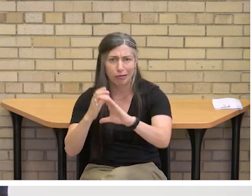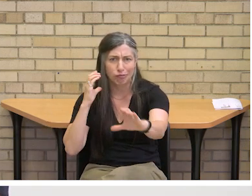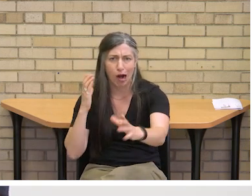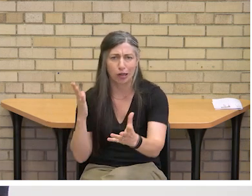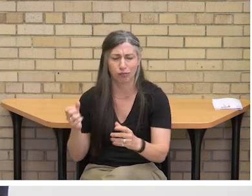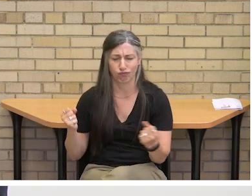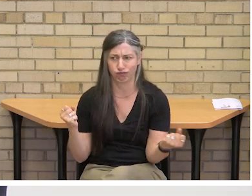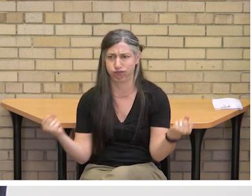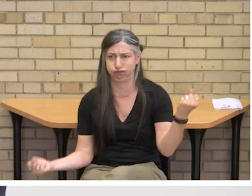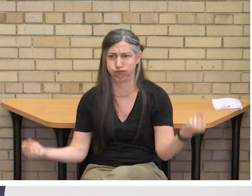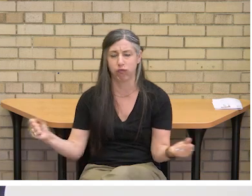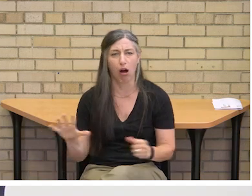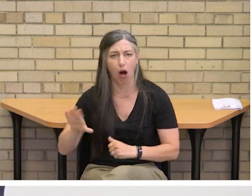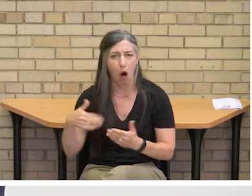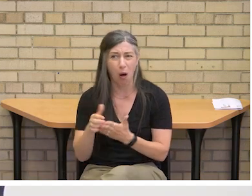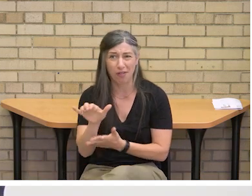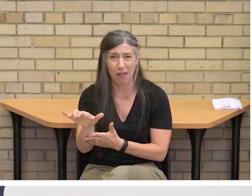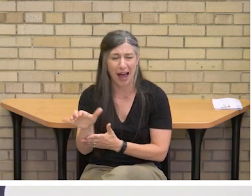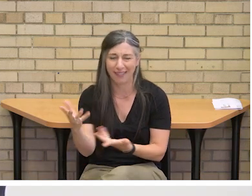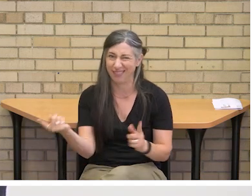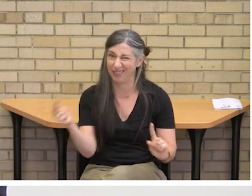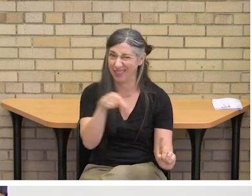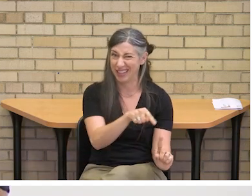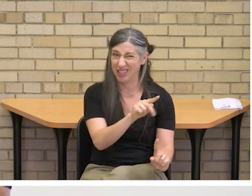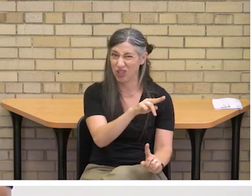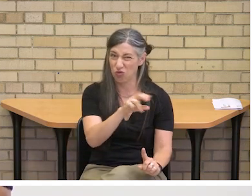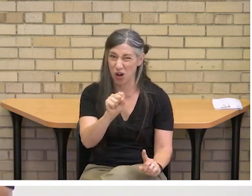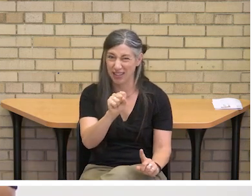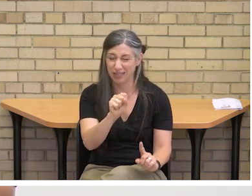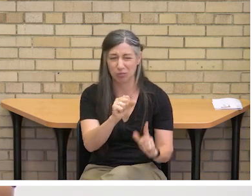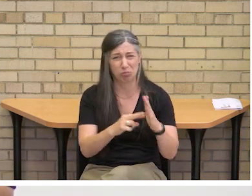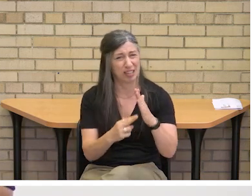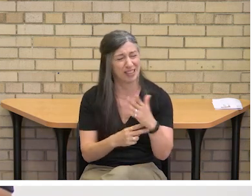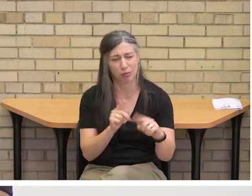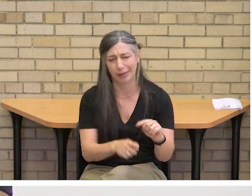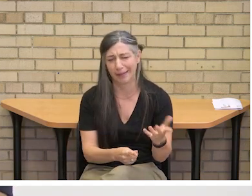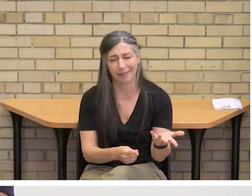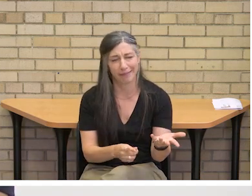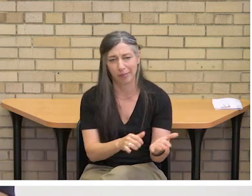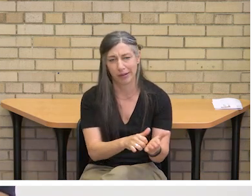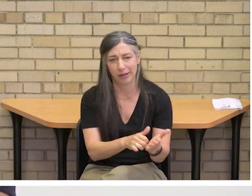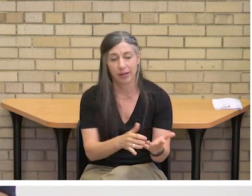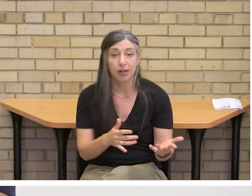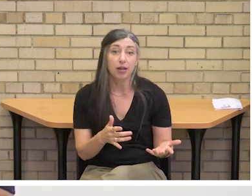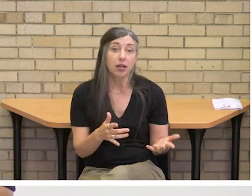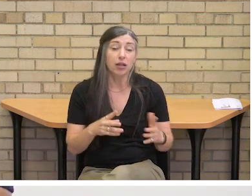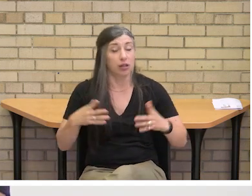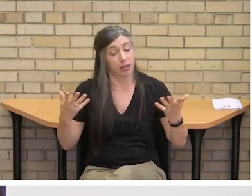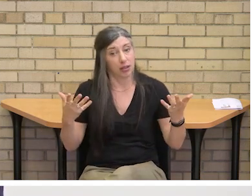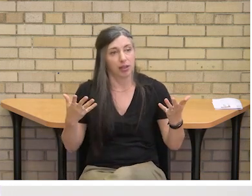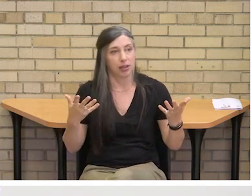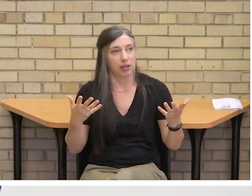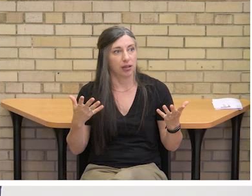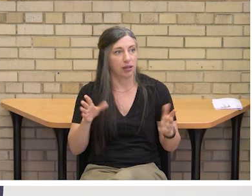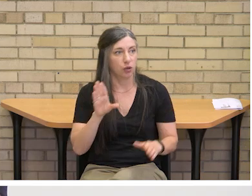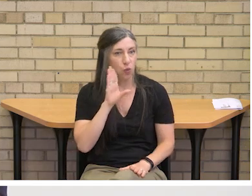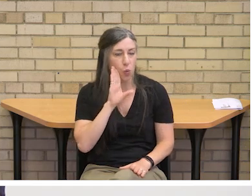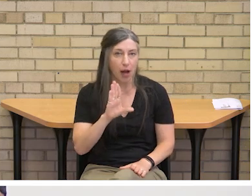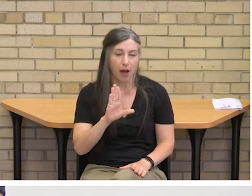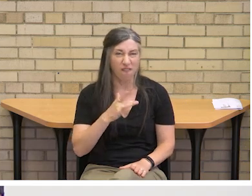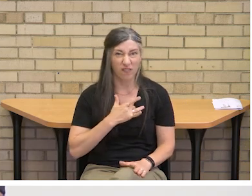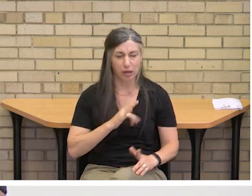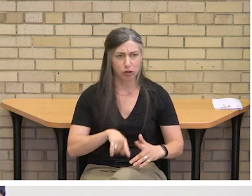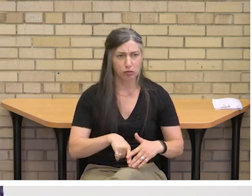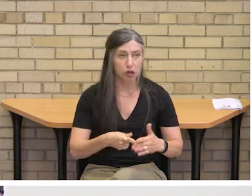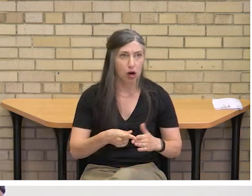And just with the rehab of this truss, it can't go that fast. Even one of the things that's complicated, it's going to seem like it's getting off to a slow start when we